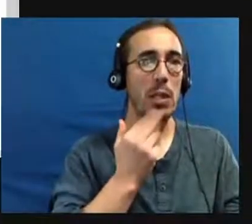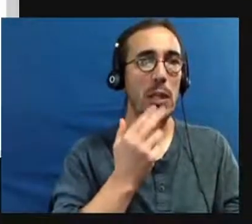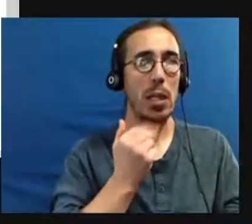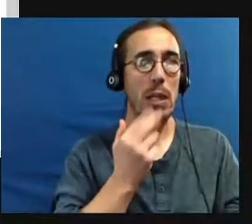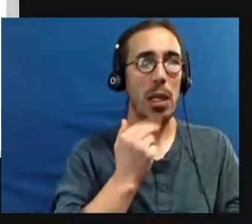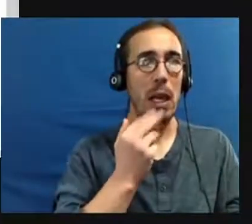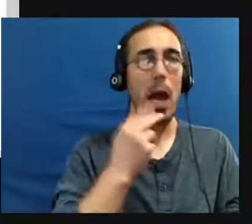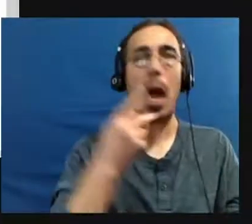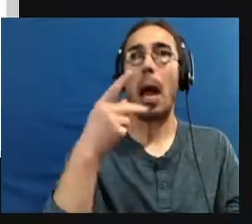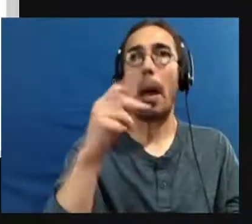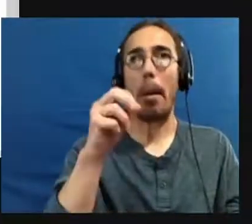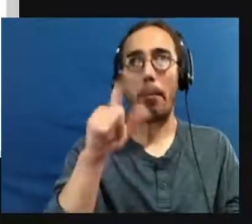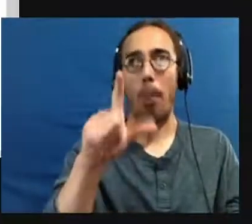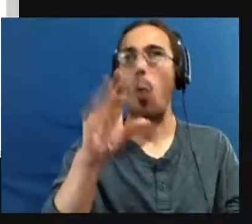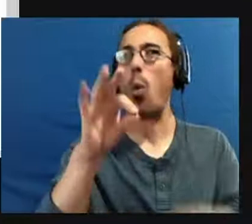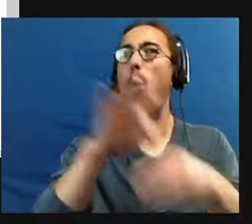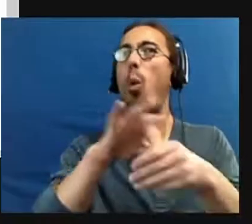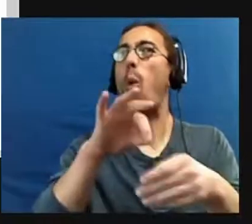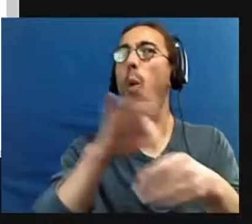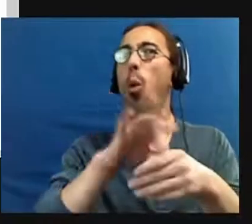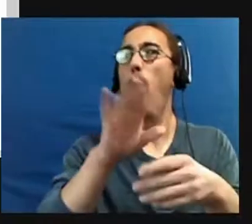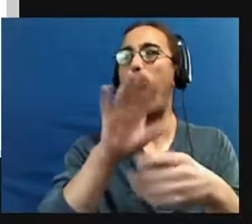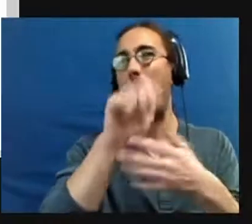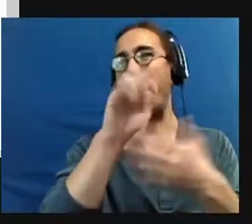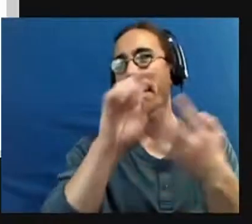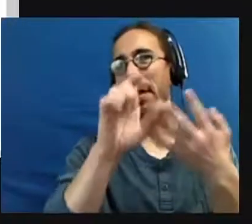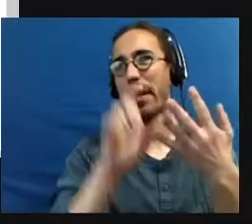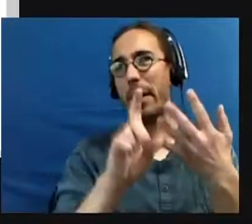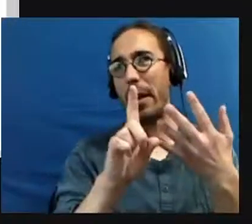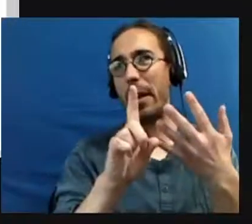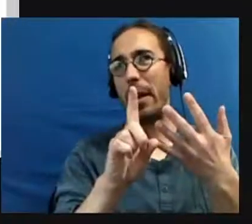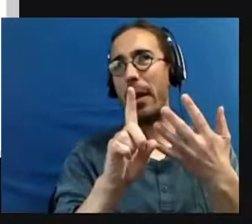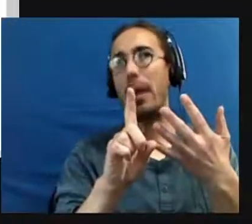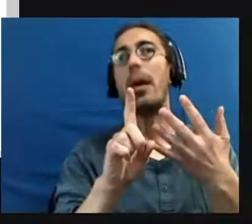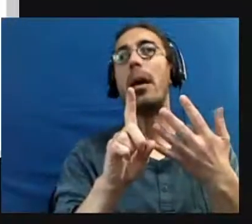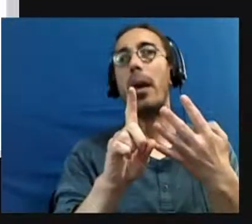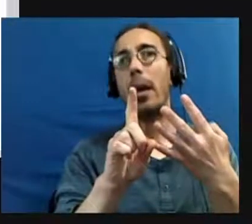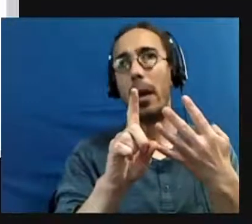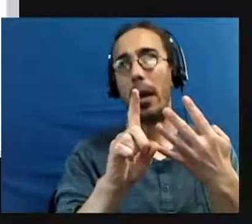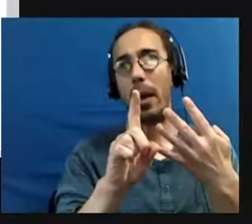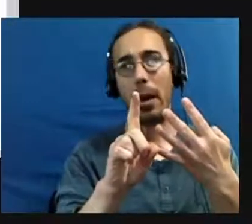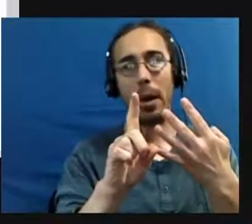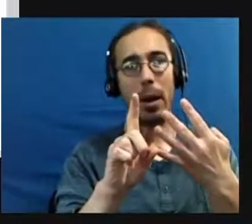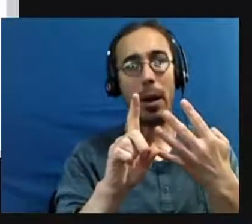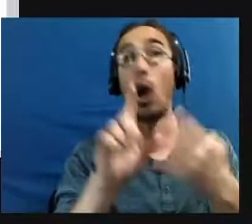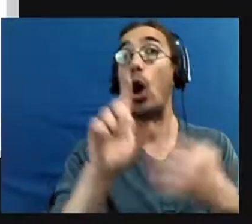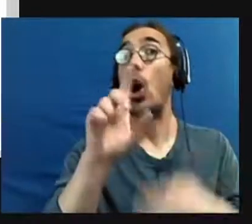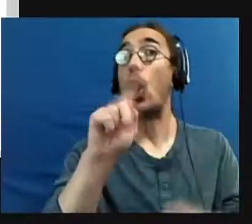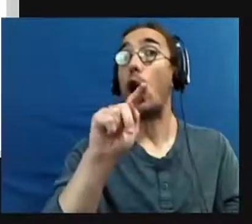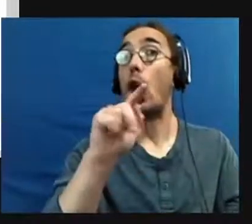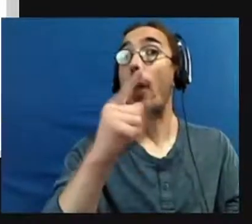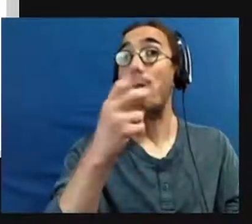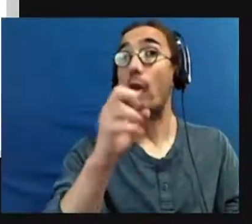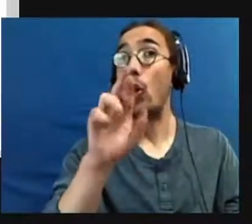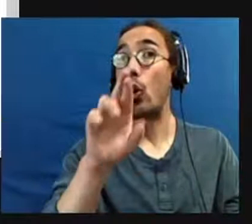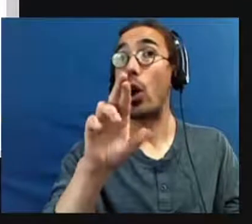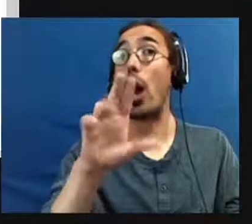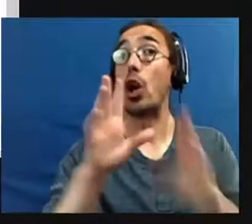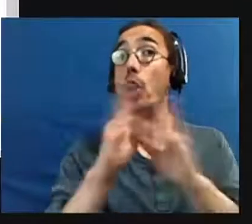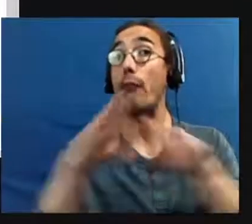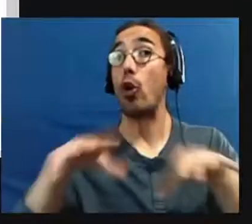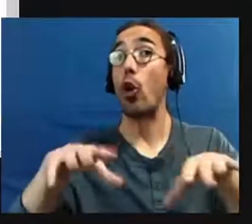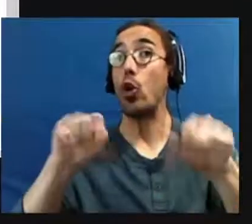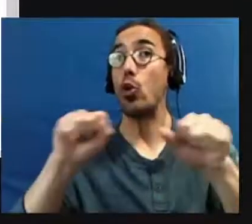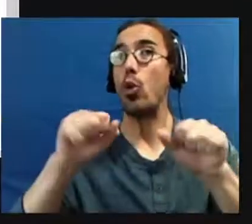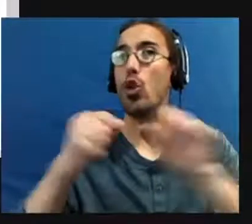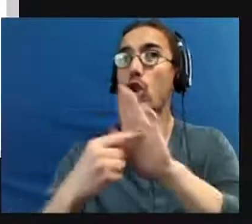poll that we're going to take, a sort of multiple choice question that I think Topher and our wonderful conference hosts are going to queue up for you